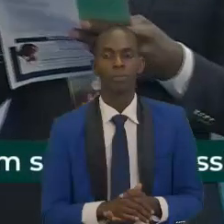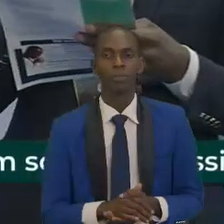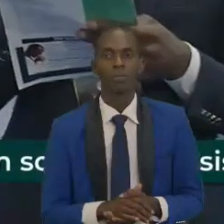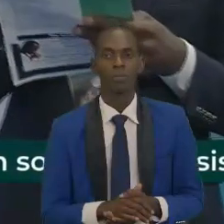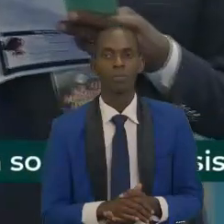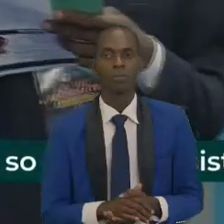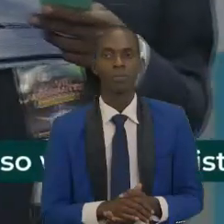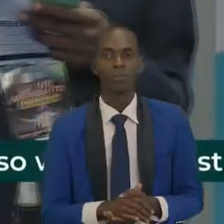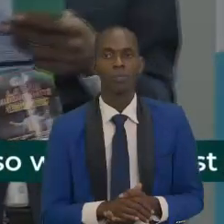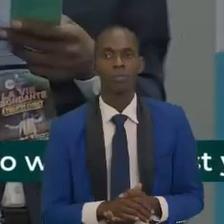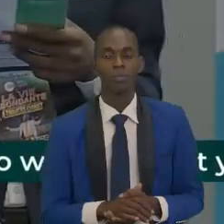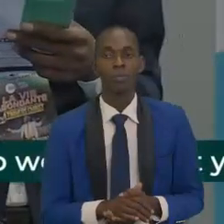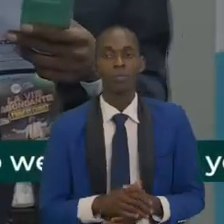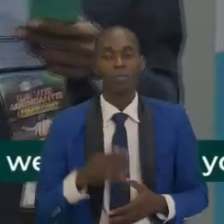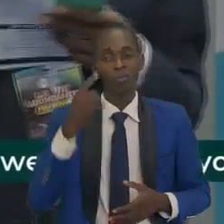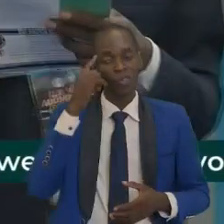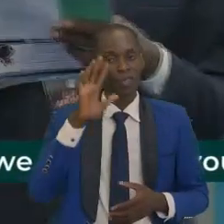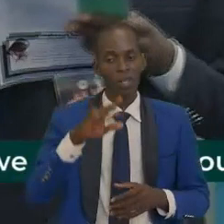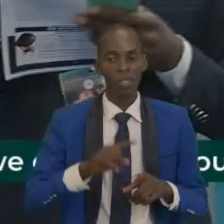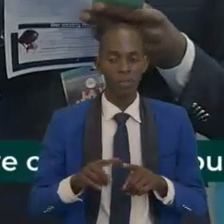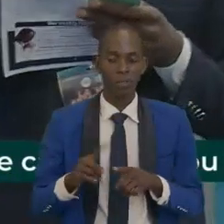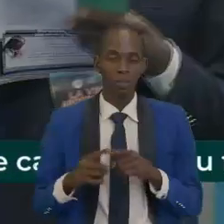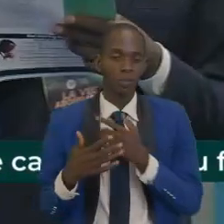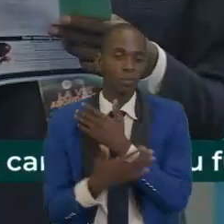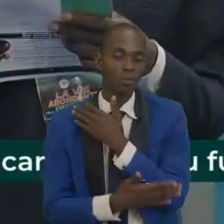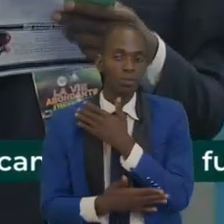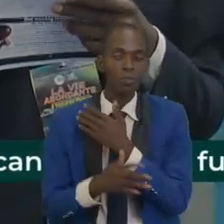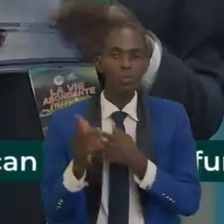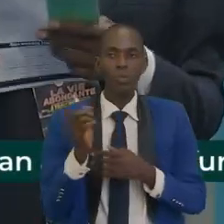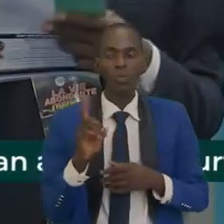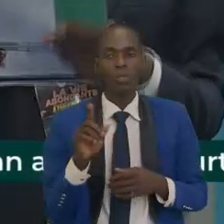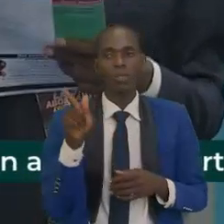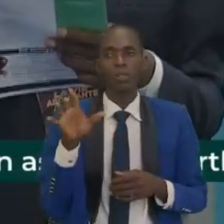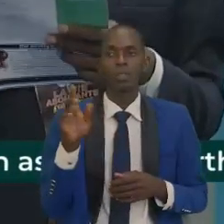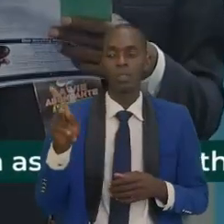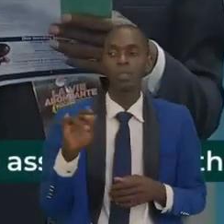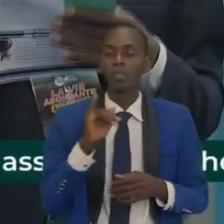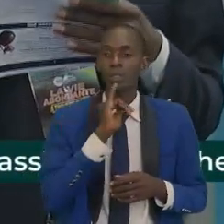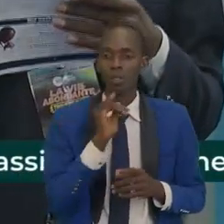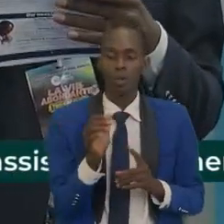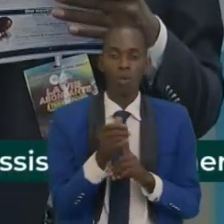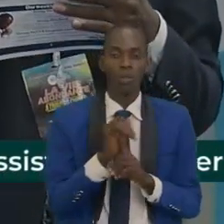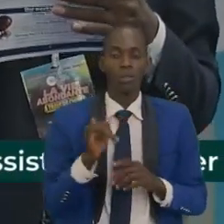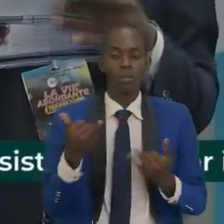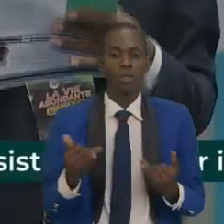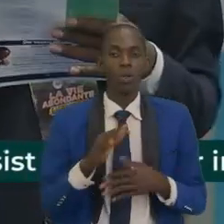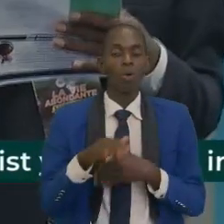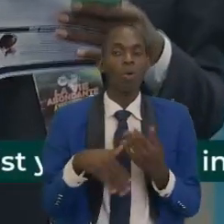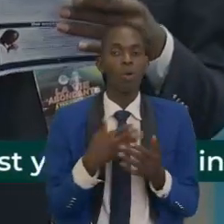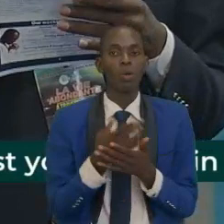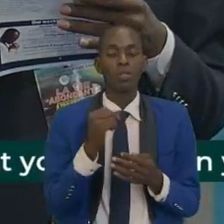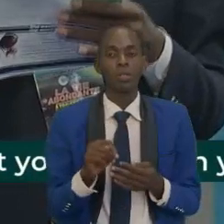For your various countries where GCK is being held now, all the converts that will be